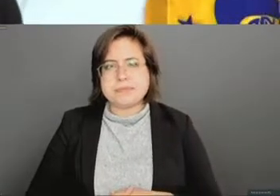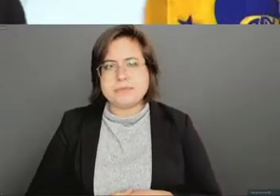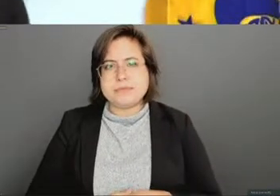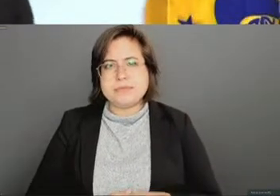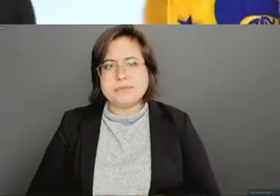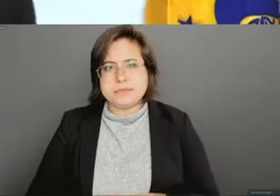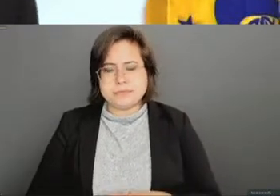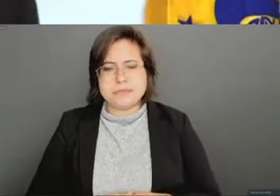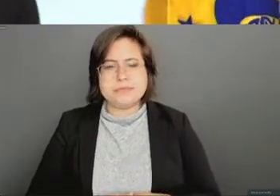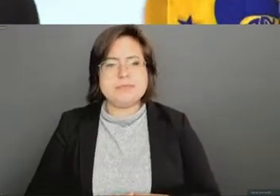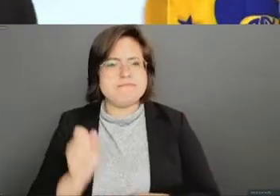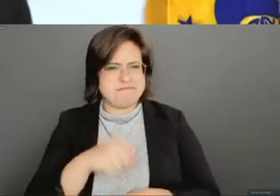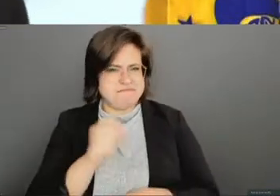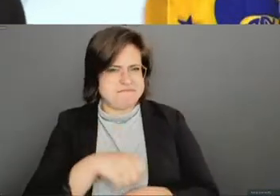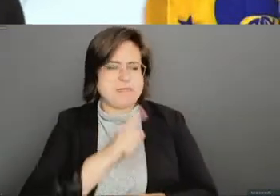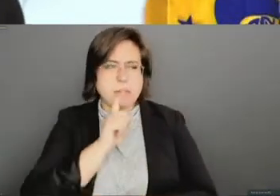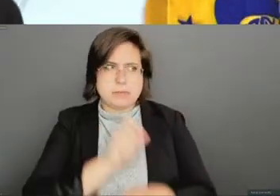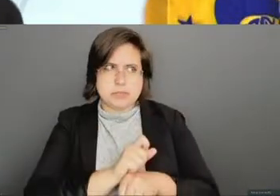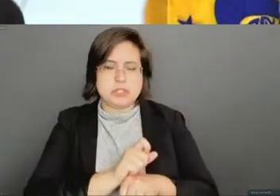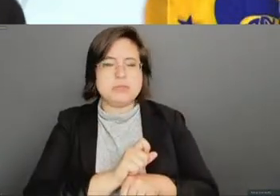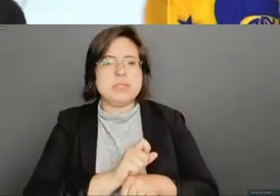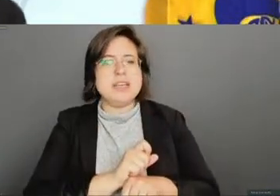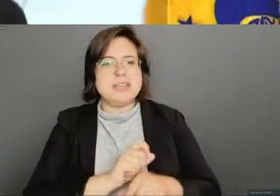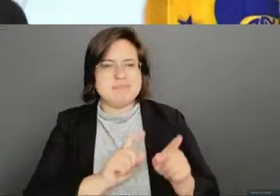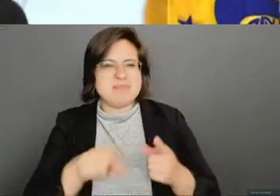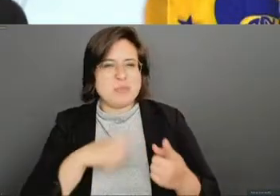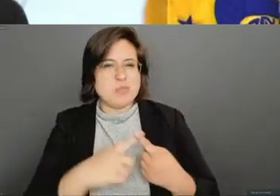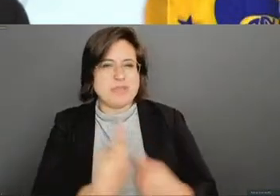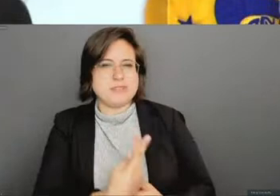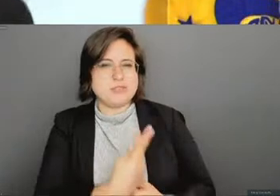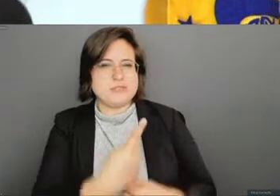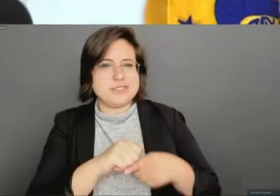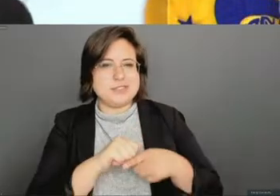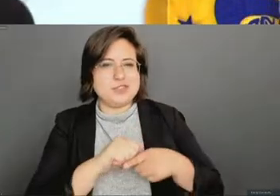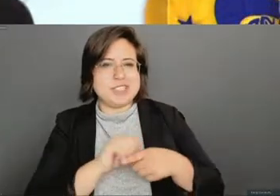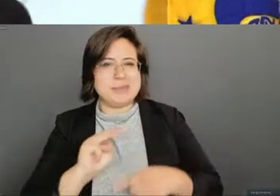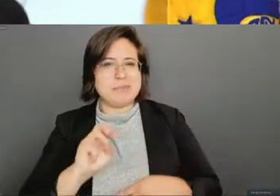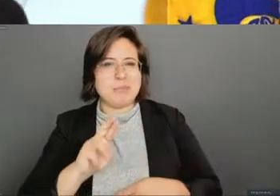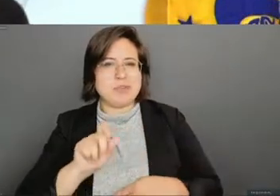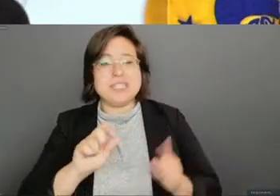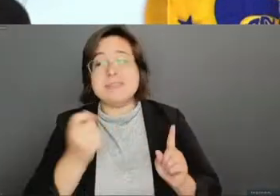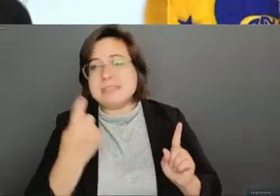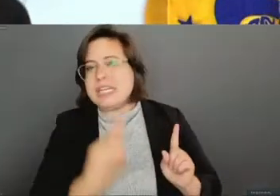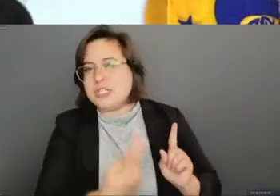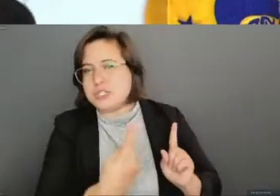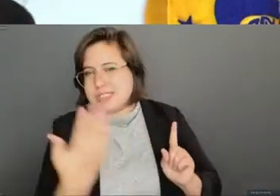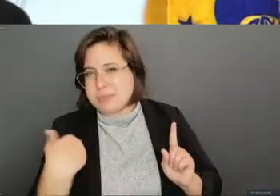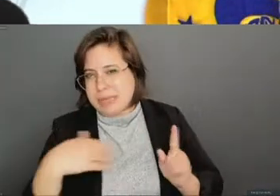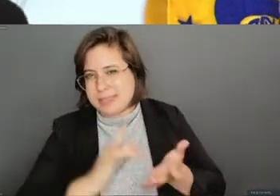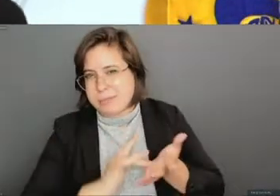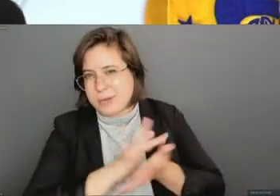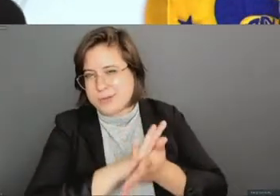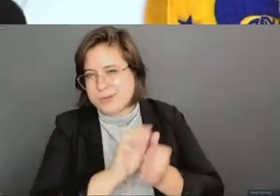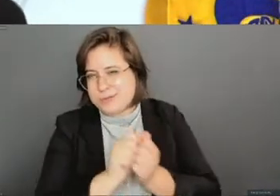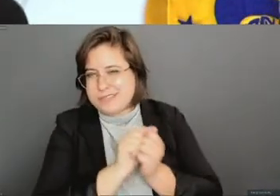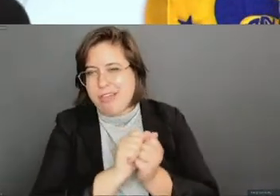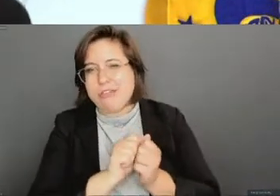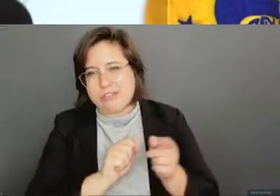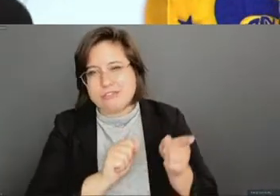this is, Marcella, when you and I were training, I think and Marcella and I were actually in medical school together. She